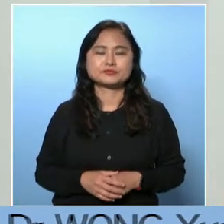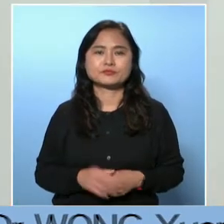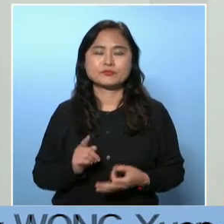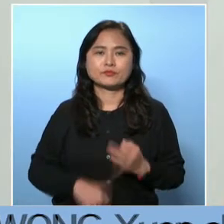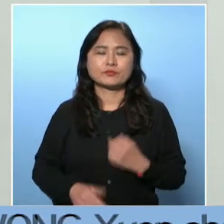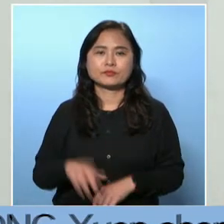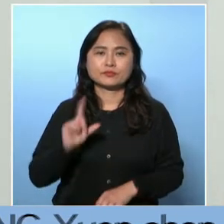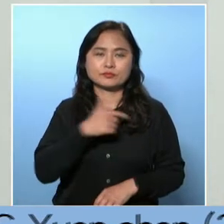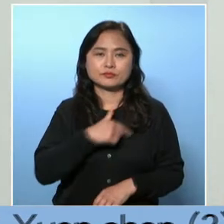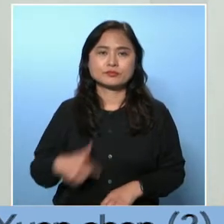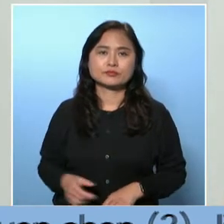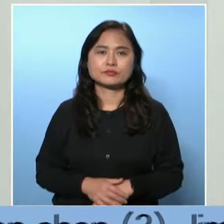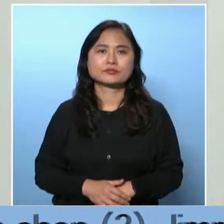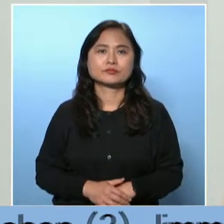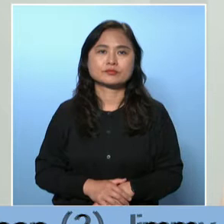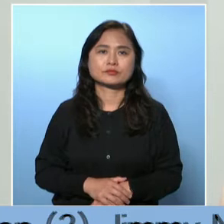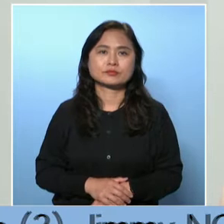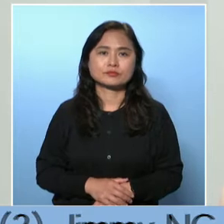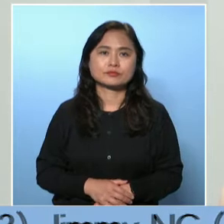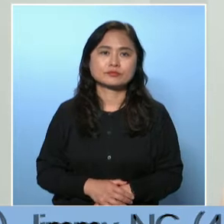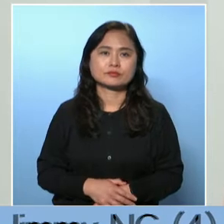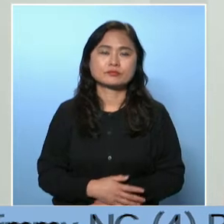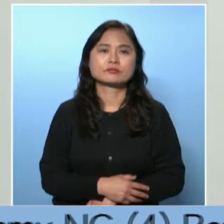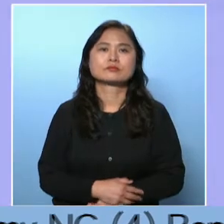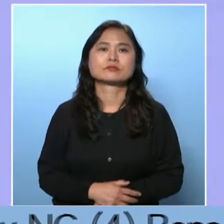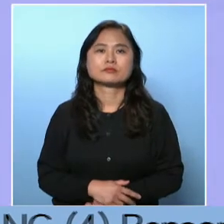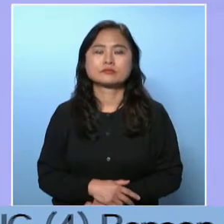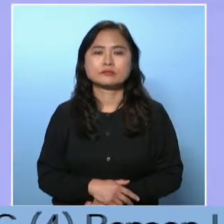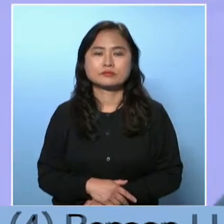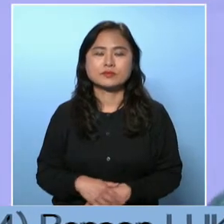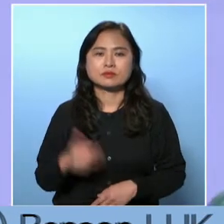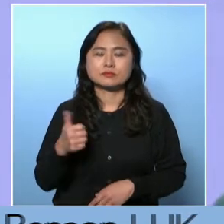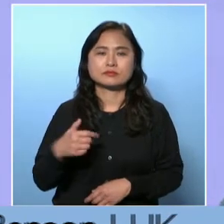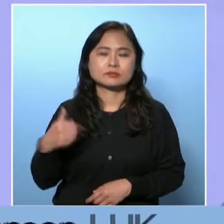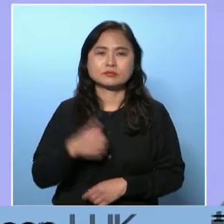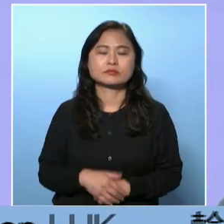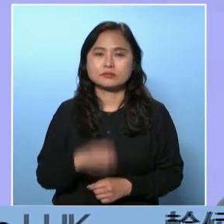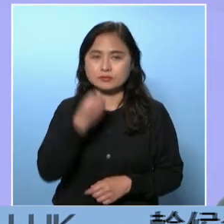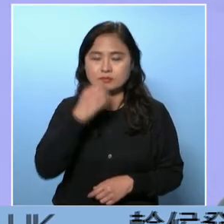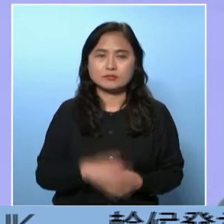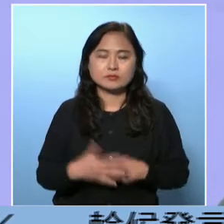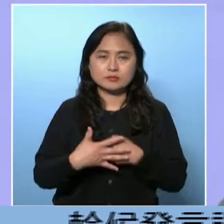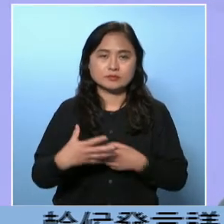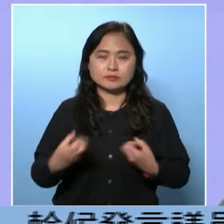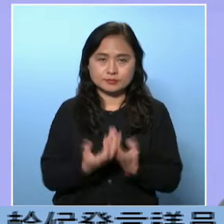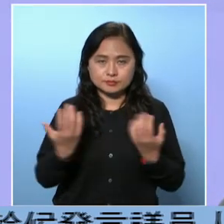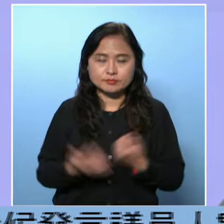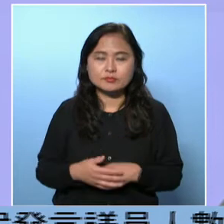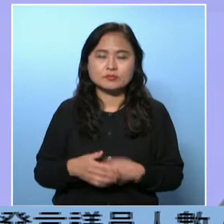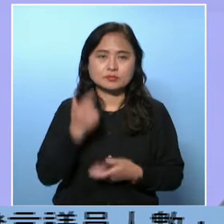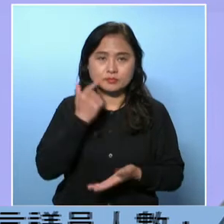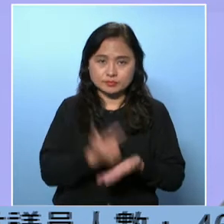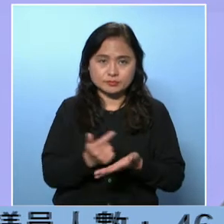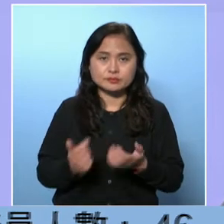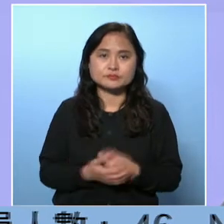very soon. Thank you. Mr. Lam Eng Kwong. Thank you, Madam Deputy.